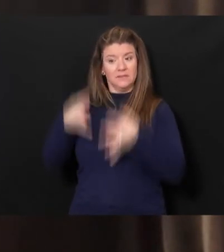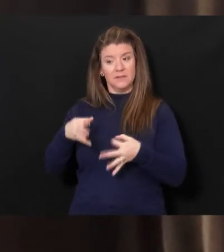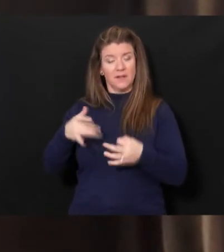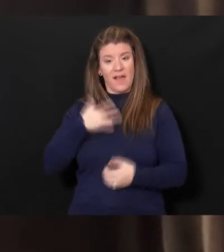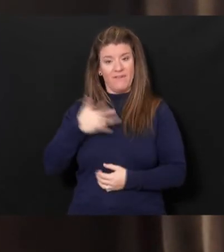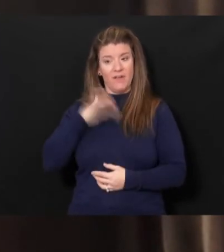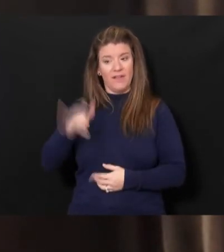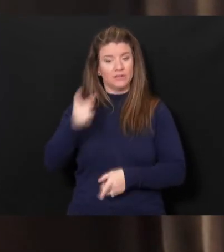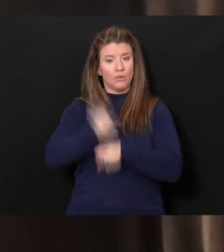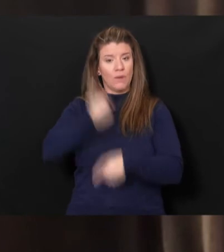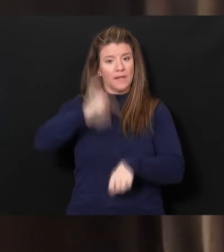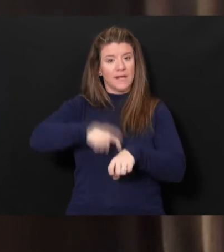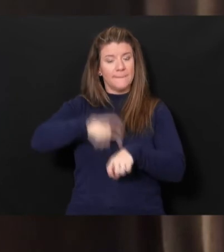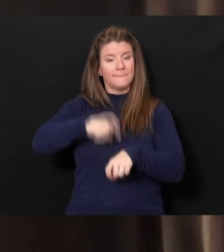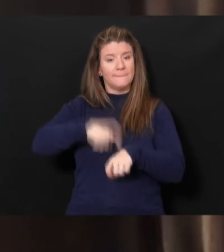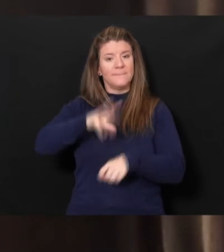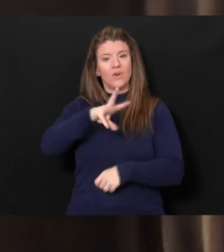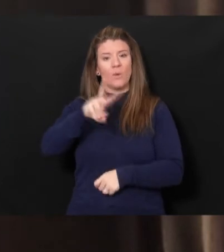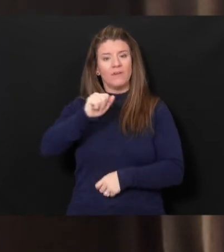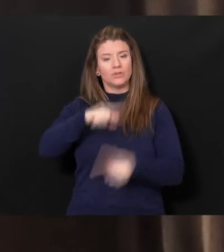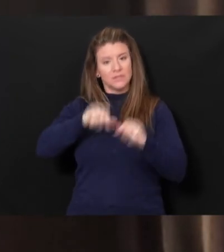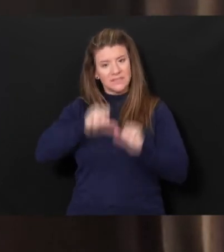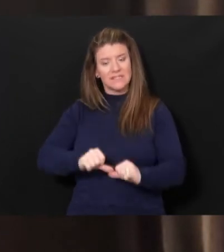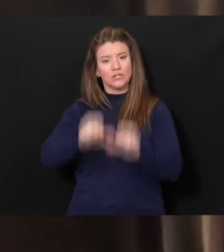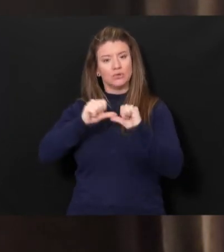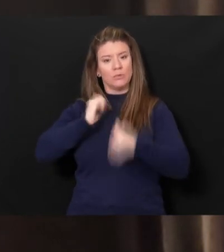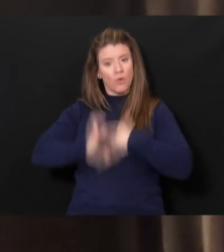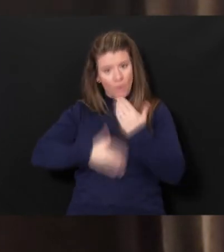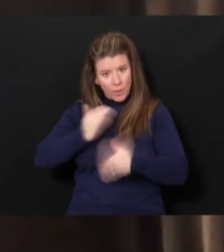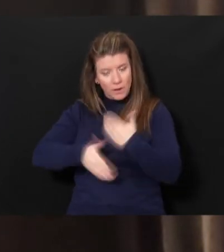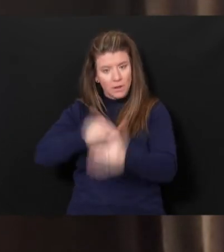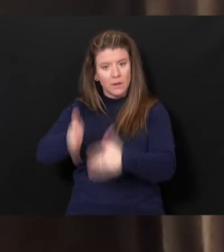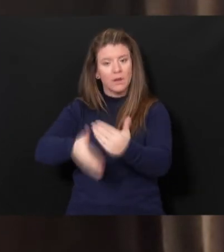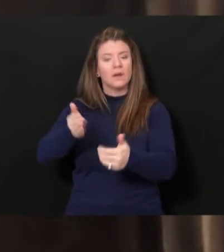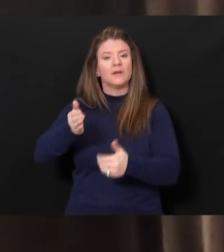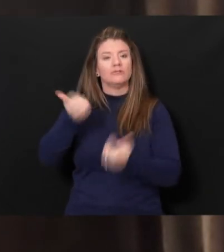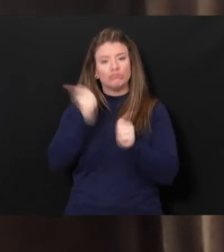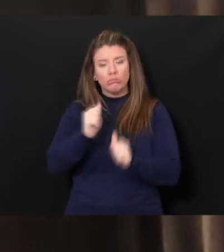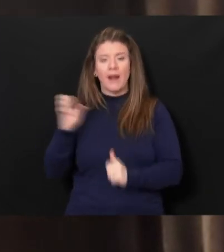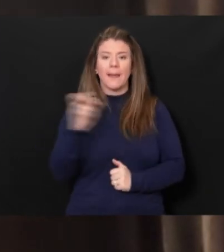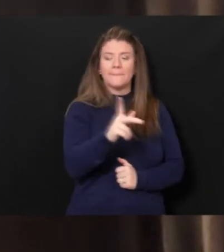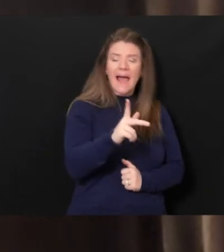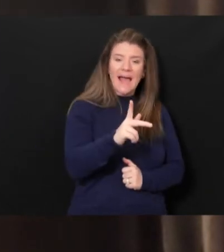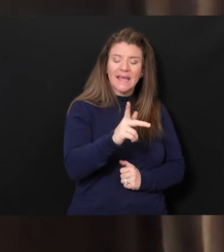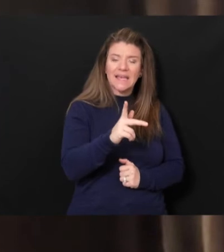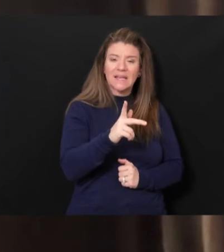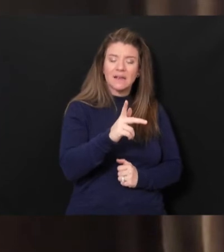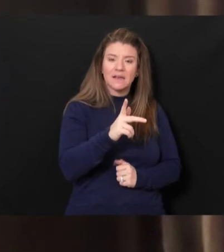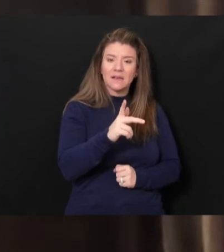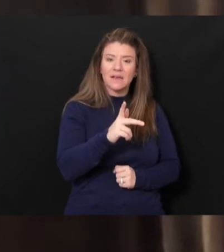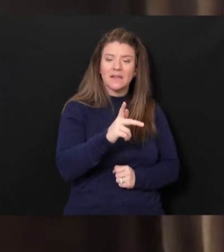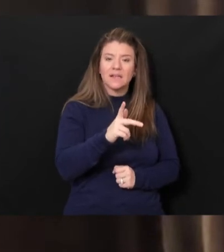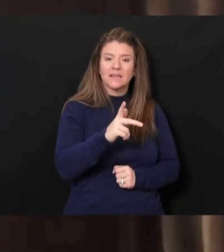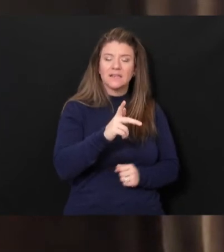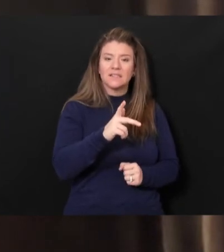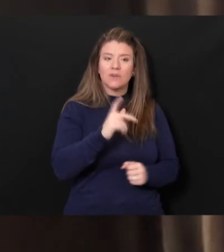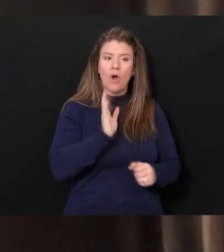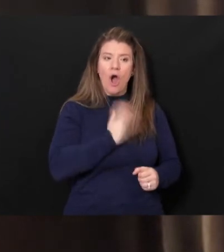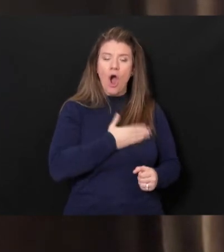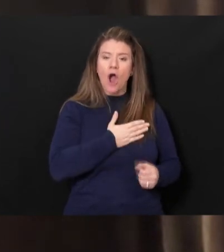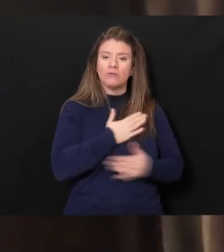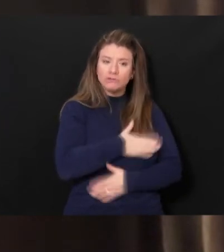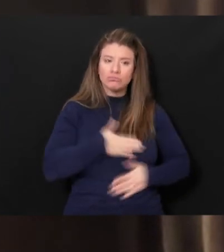the right time for West Virginia to continue to move forward and to try to get back to the privileges that we